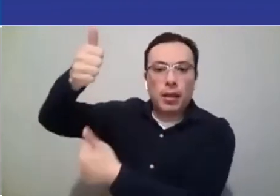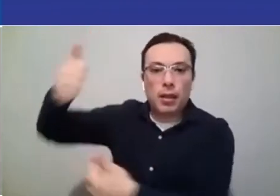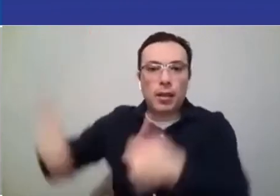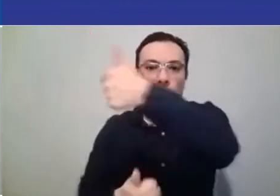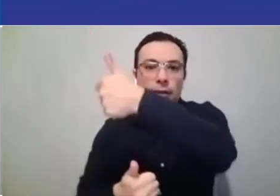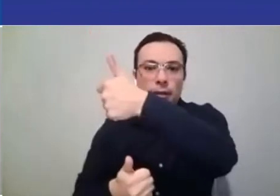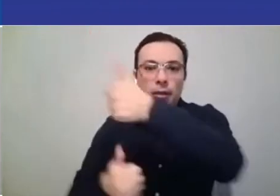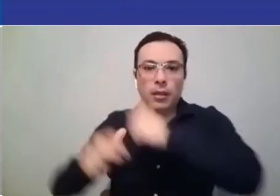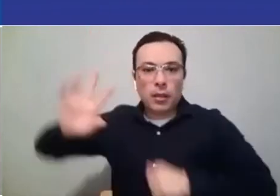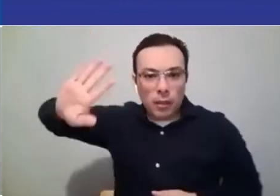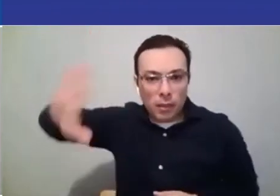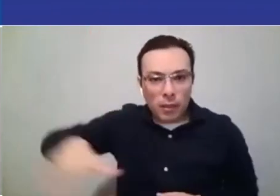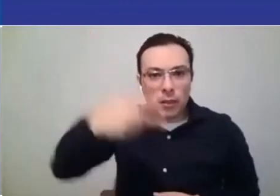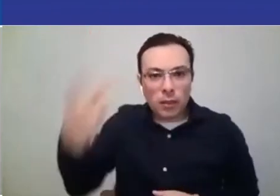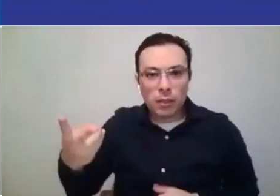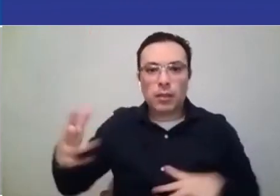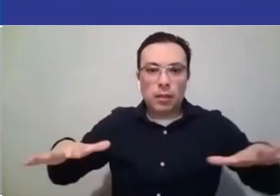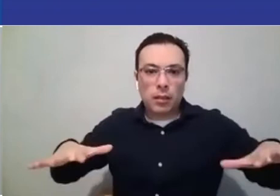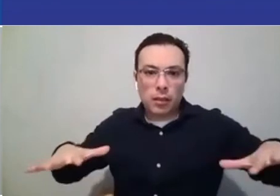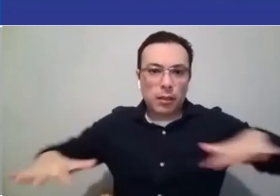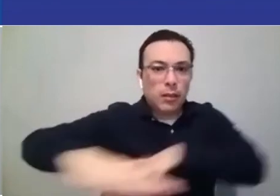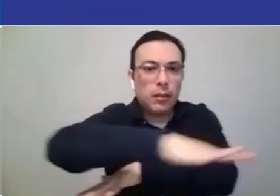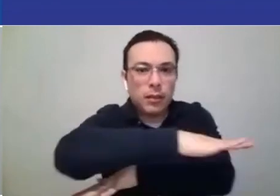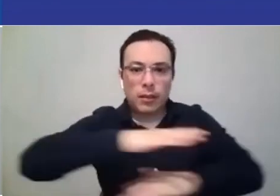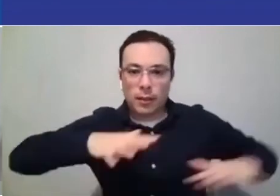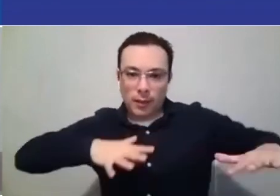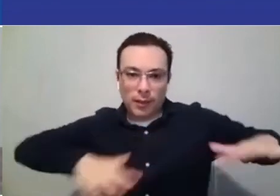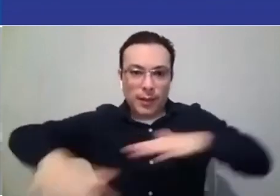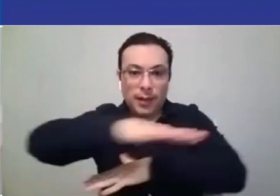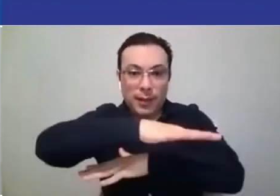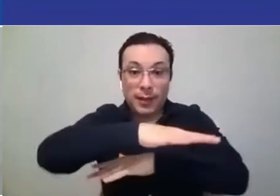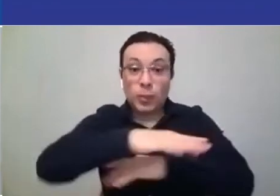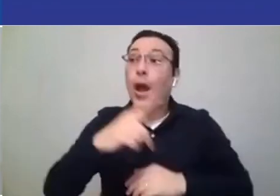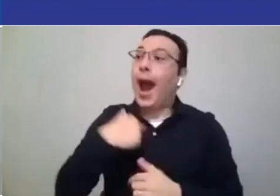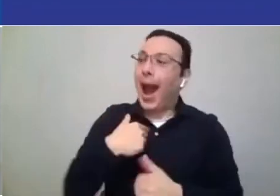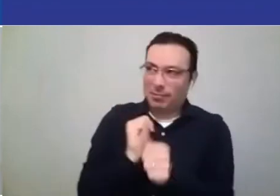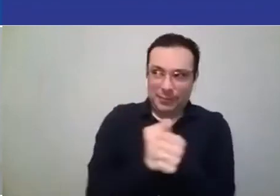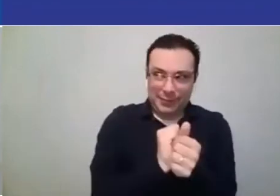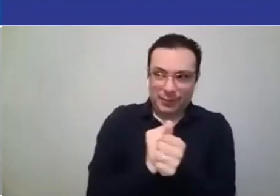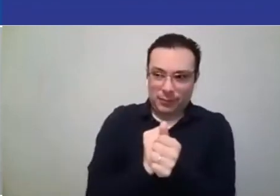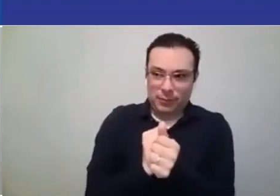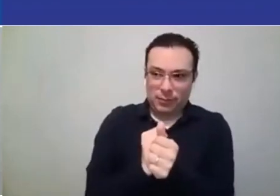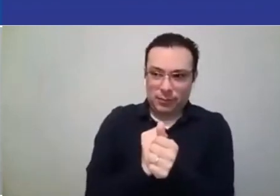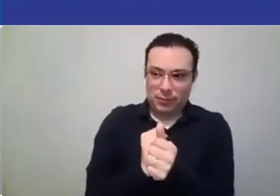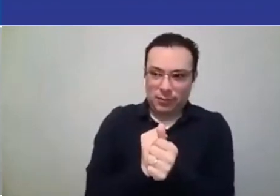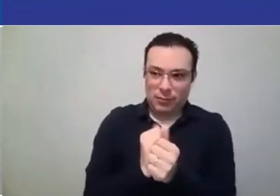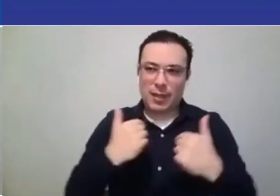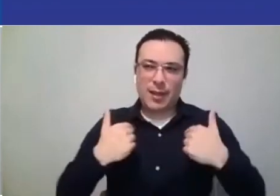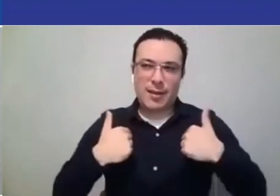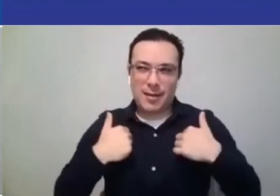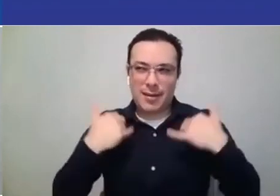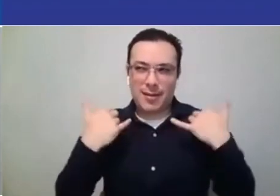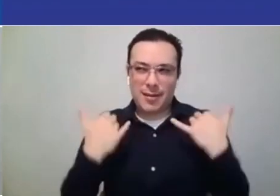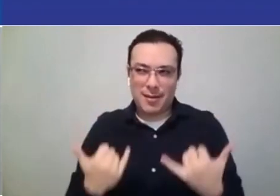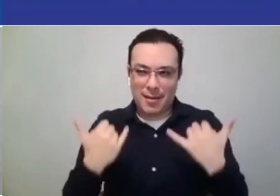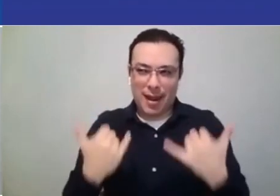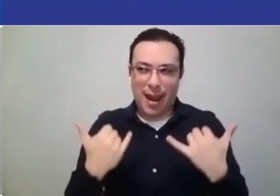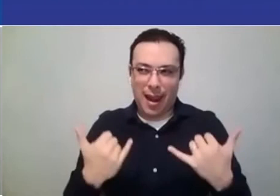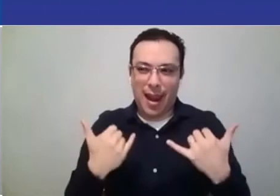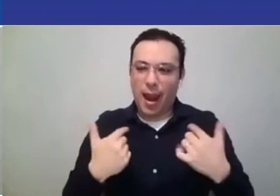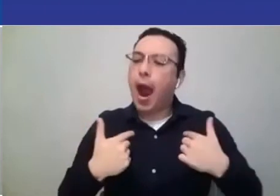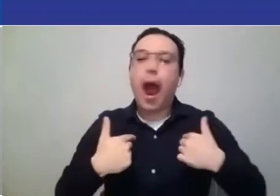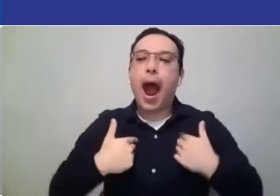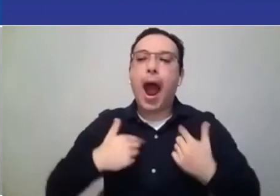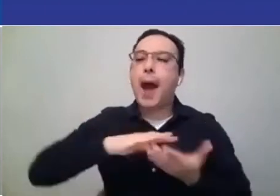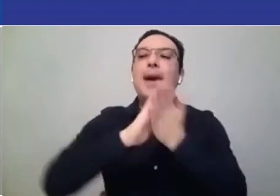that which is at the top becomes that which is at the bottom. And therefore the enslaved are now performers, and